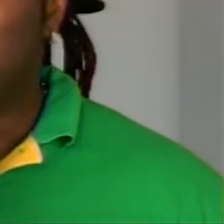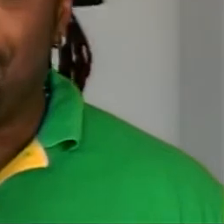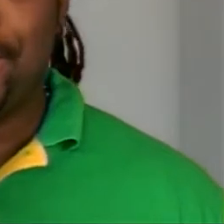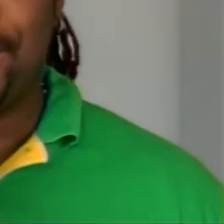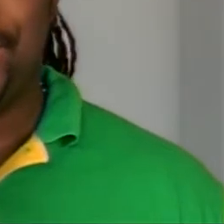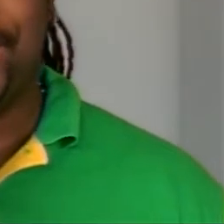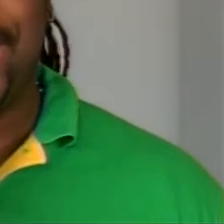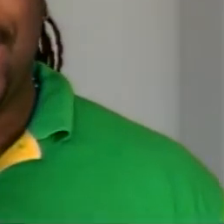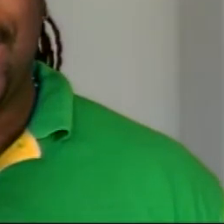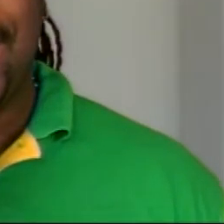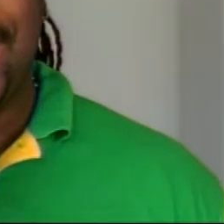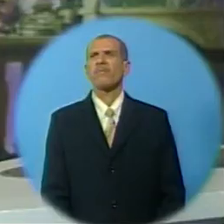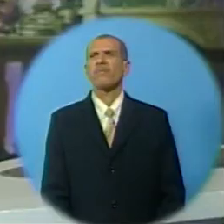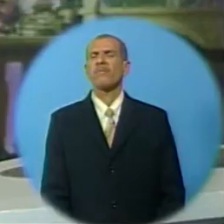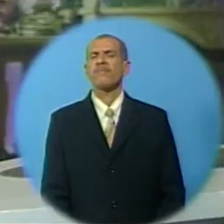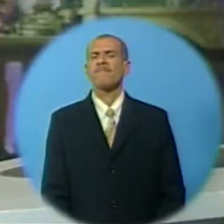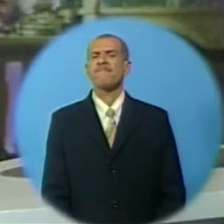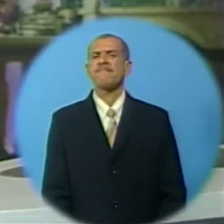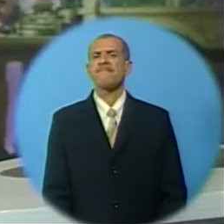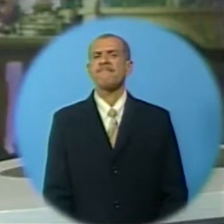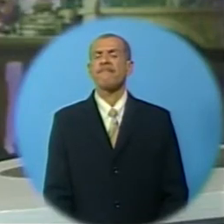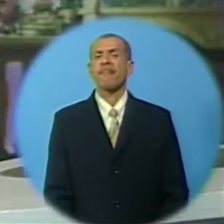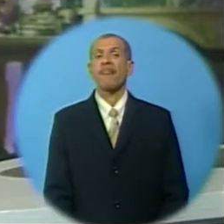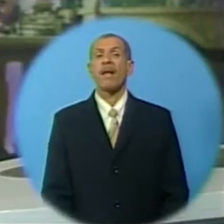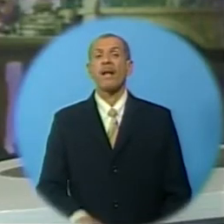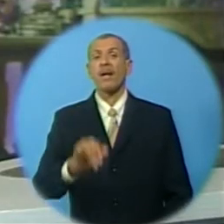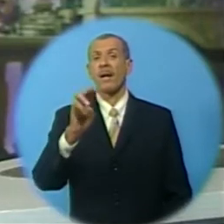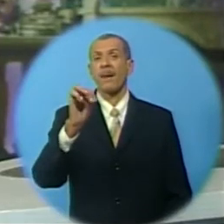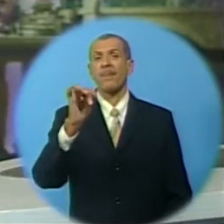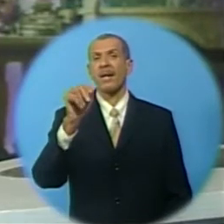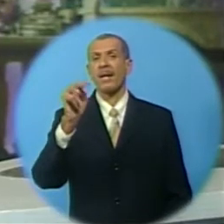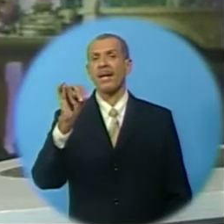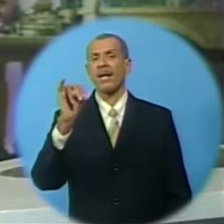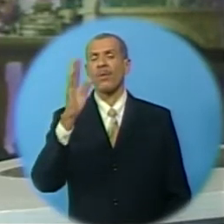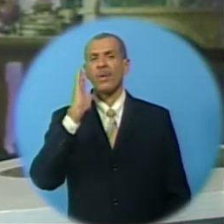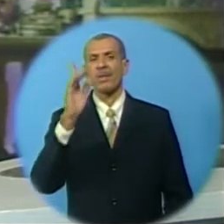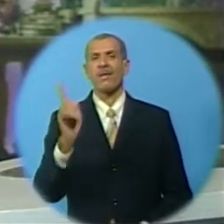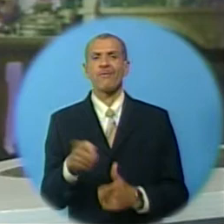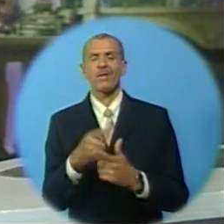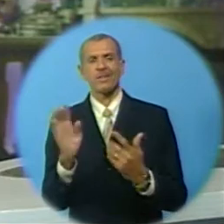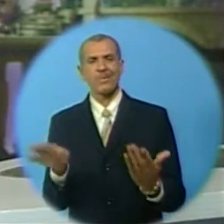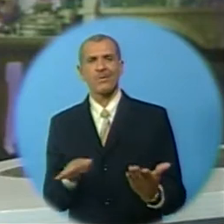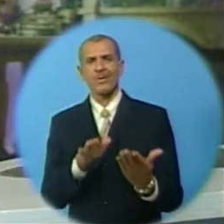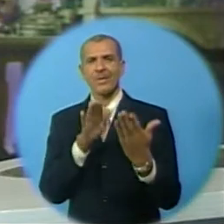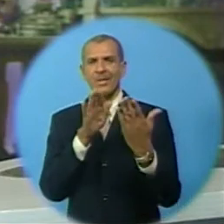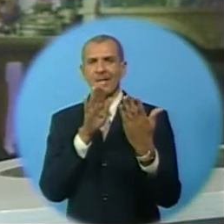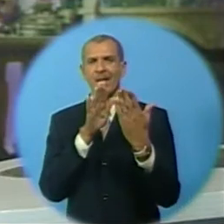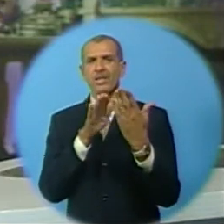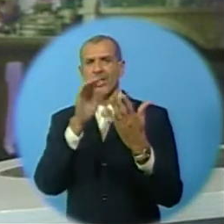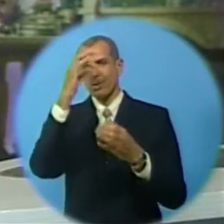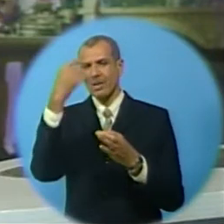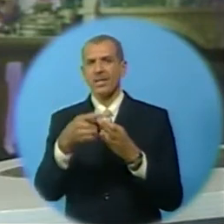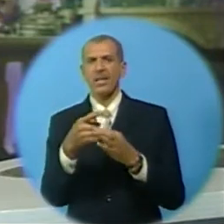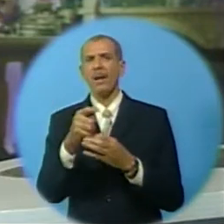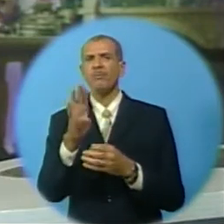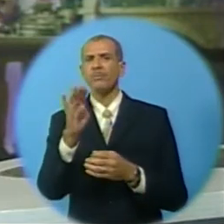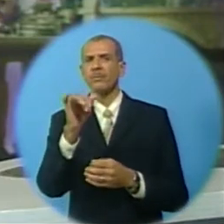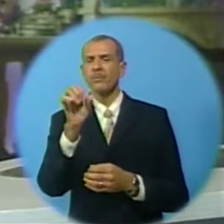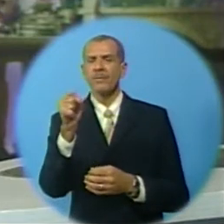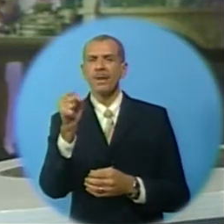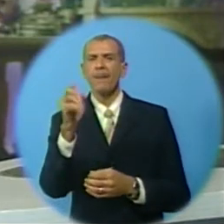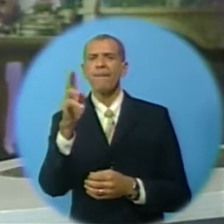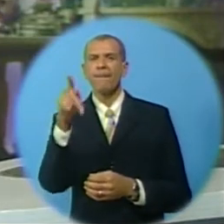I'm really, really looking forward to it. Well, Imani will be the first to face the judges on July 26 at Bushy Park in the